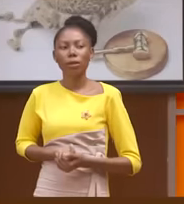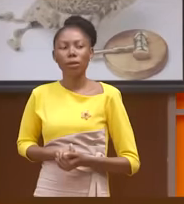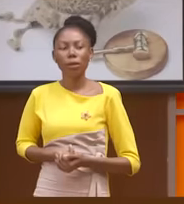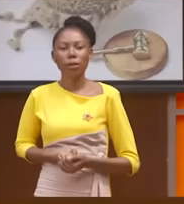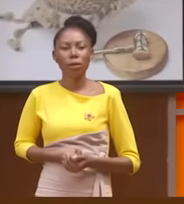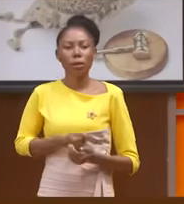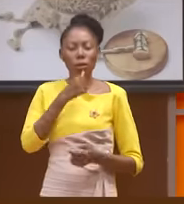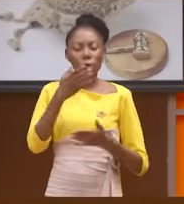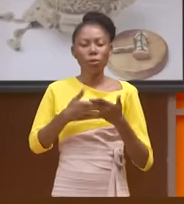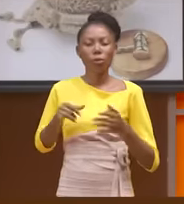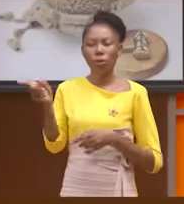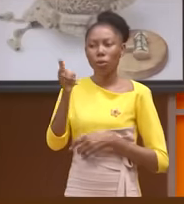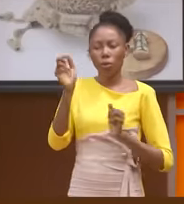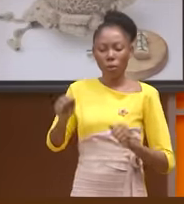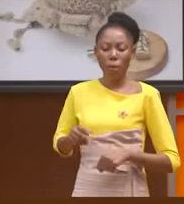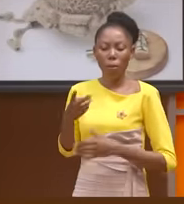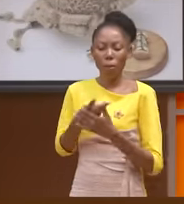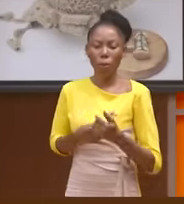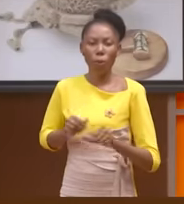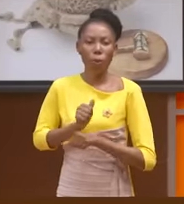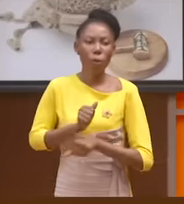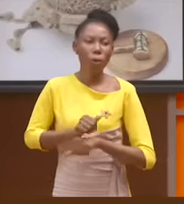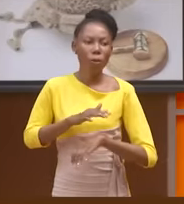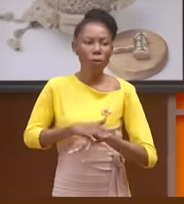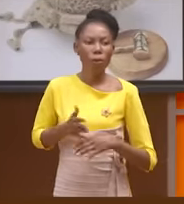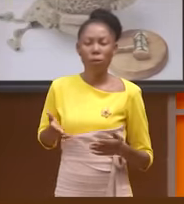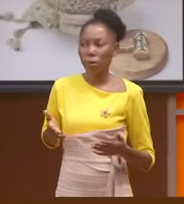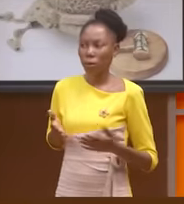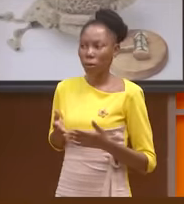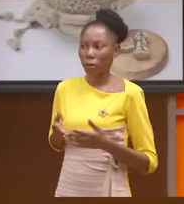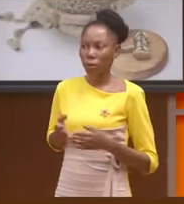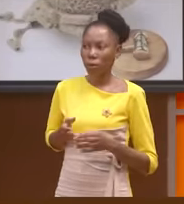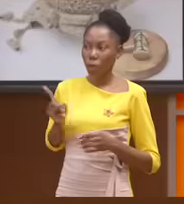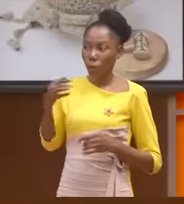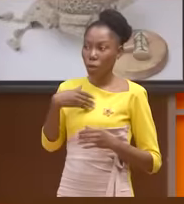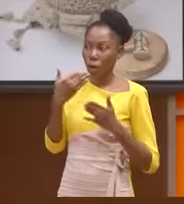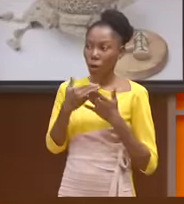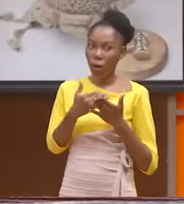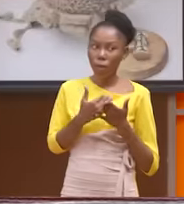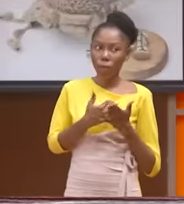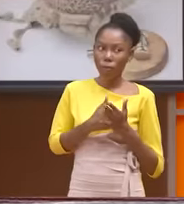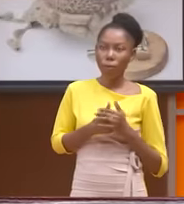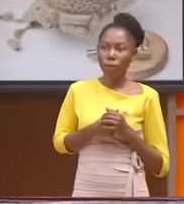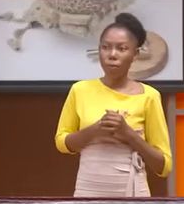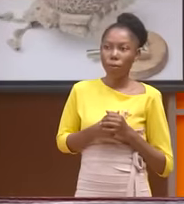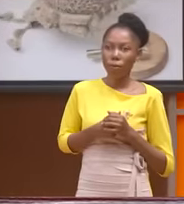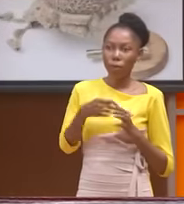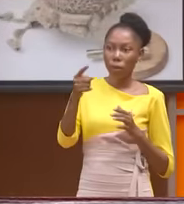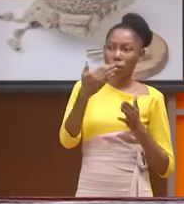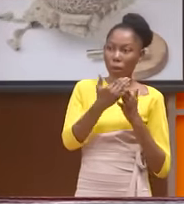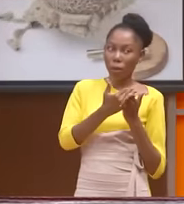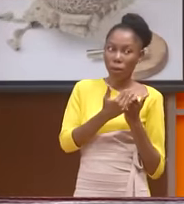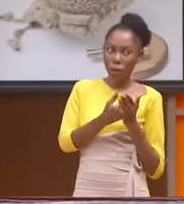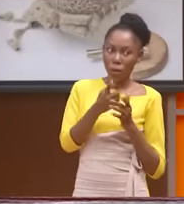That's something you can work on. So you have a list of what you normally send down before. That list that was sent to